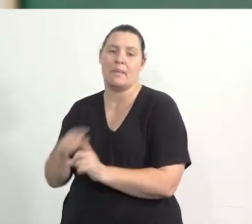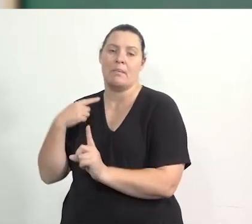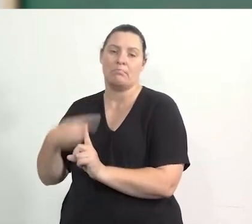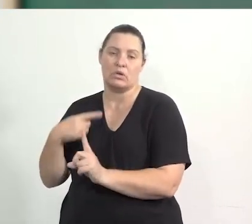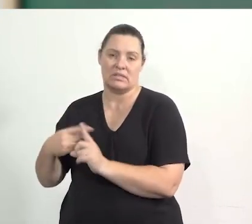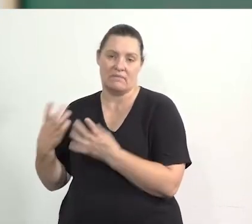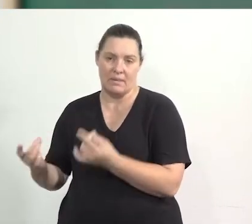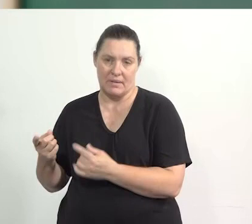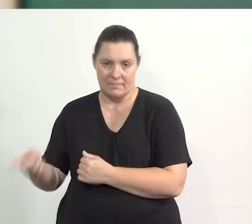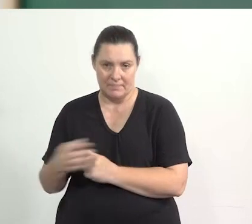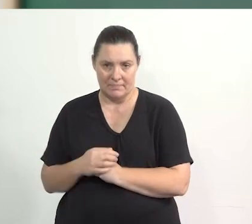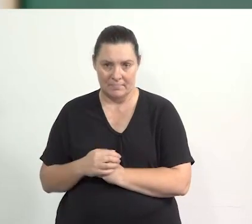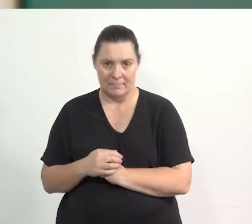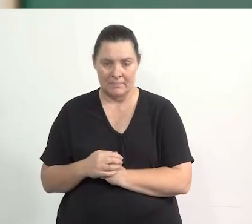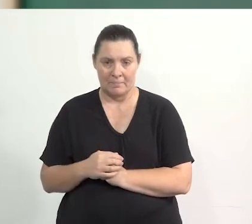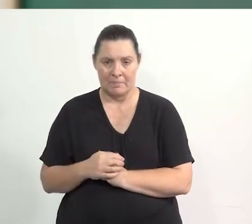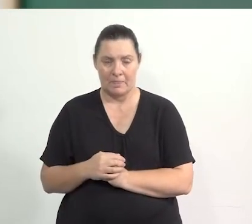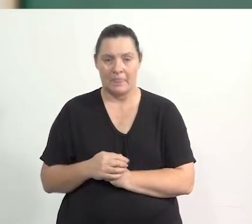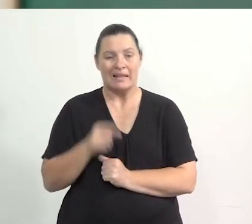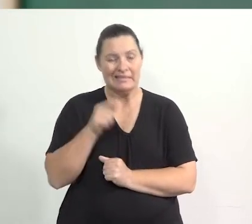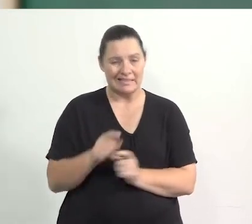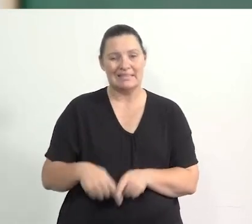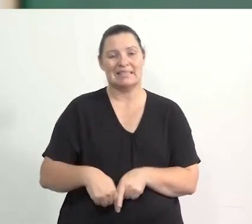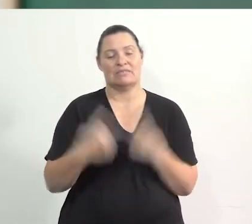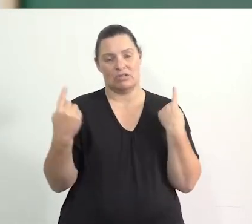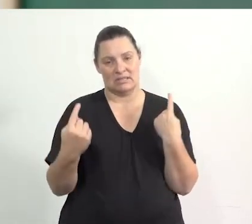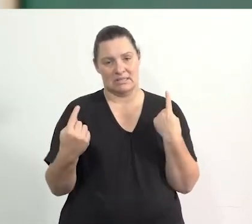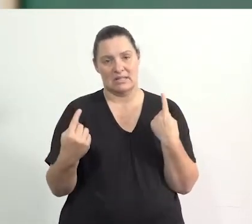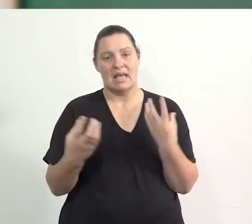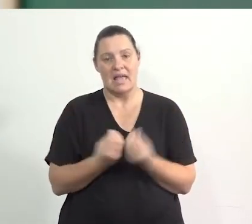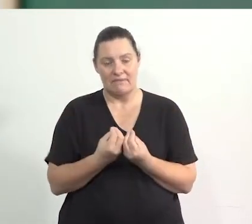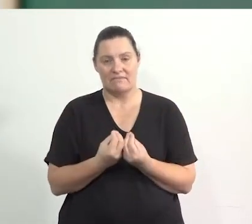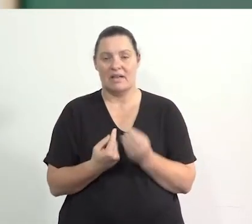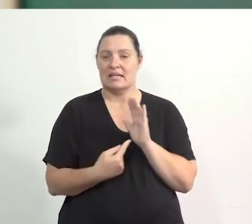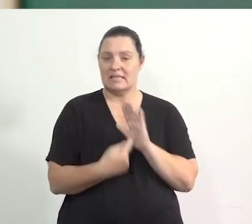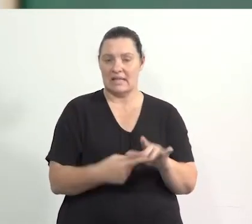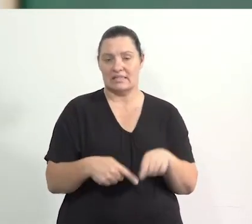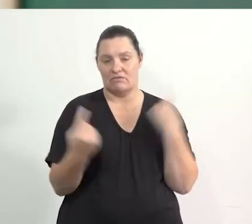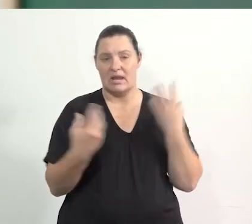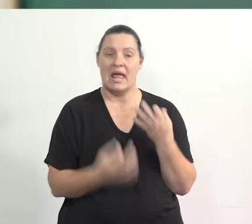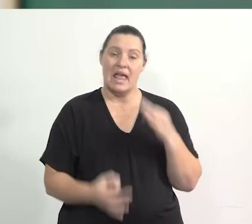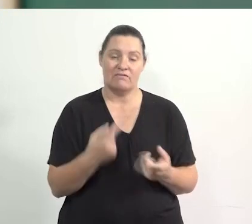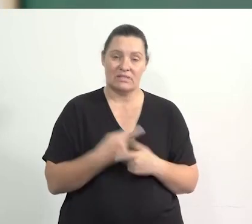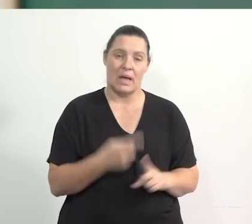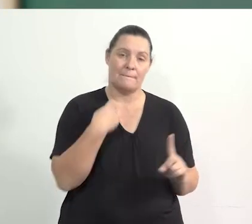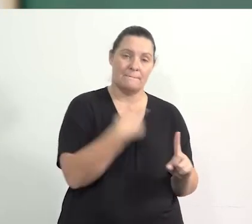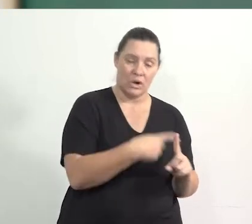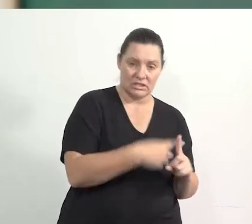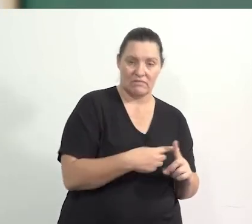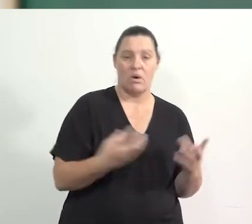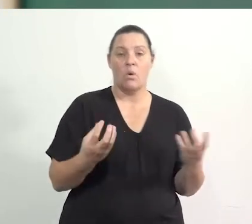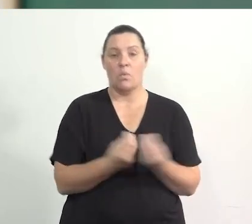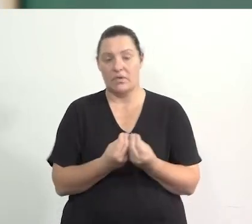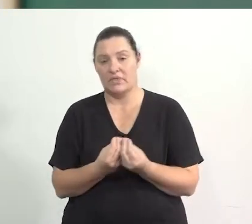be a positive number. This is different when the signs are different. So if I am multiplying a positive